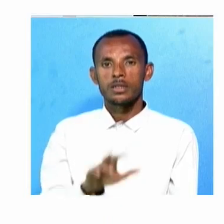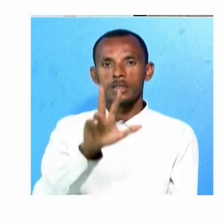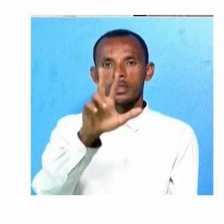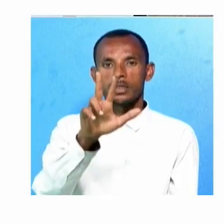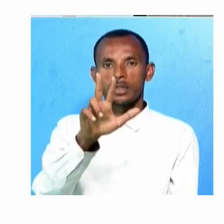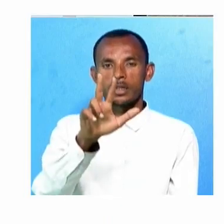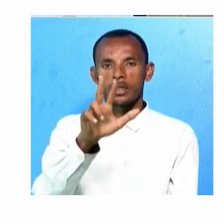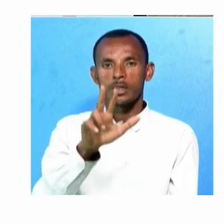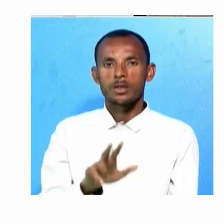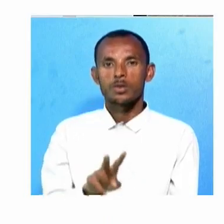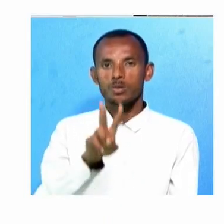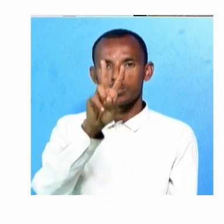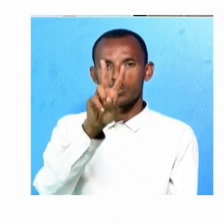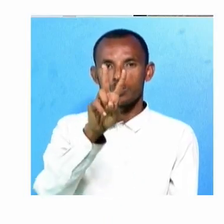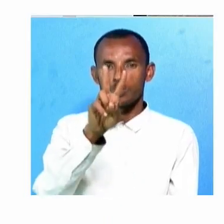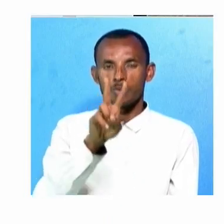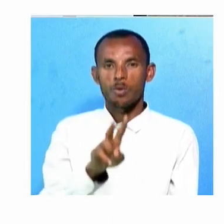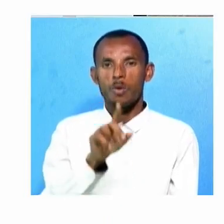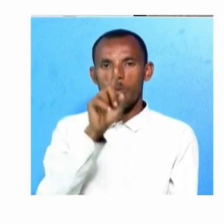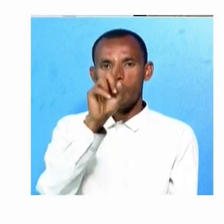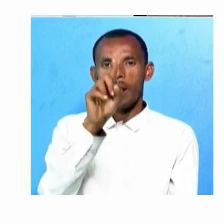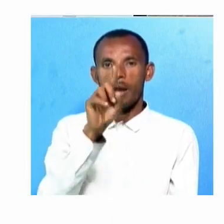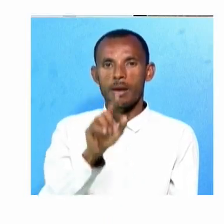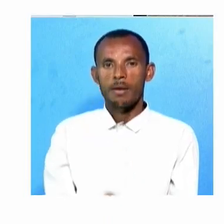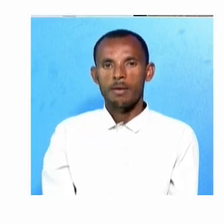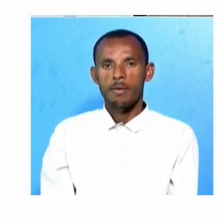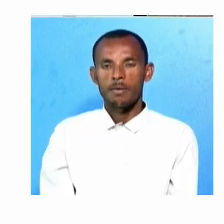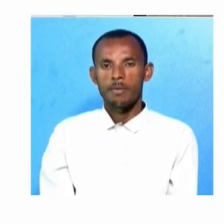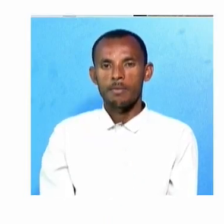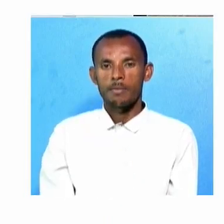3, 2, 1.